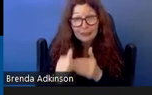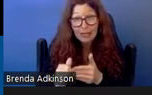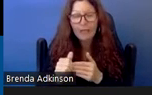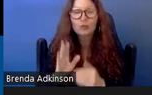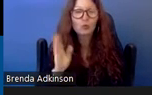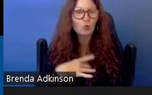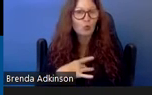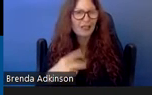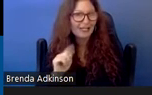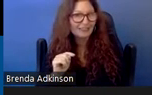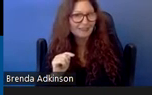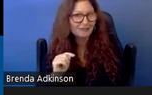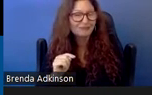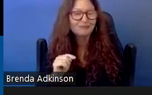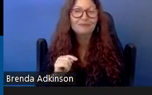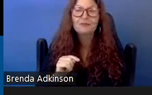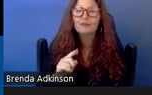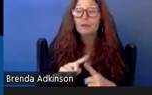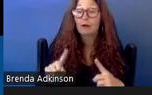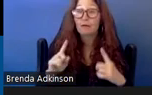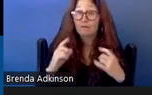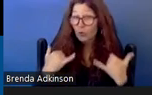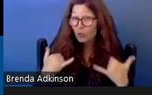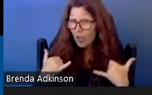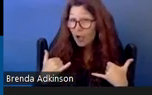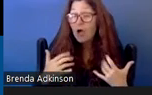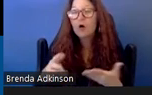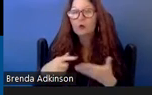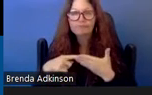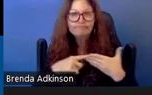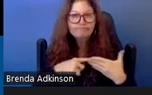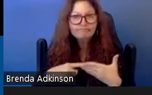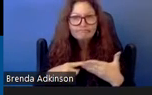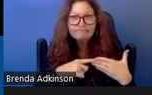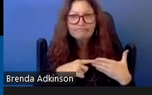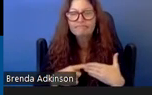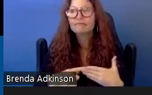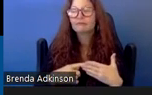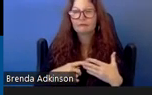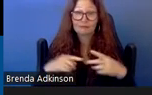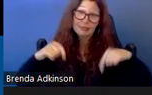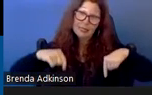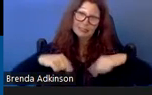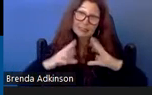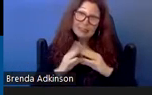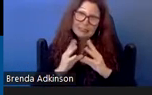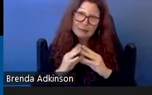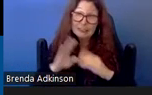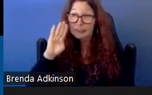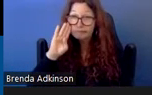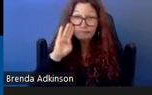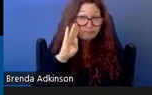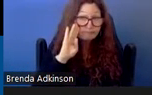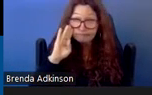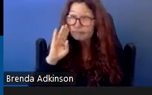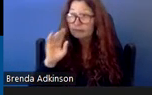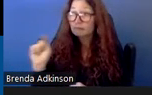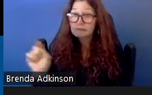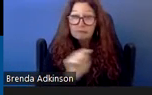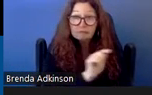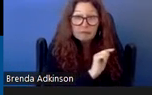the meantime, we're having conversations like this with our state, tribes, and territories that receive a disaster